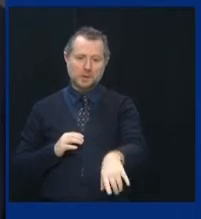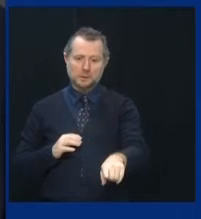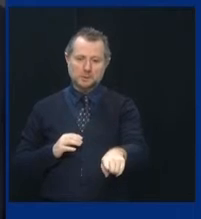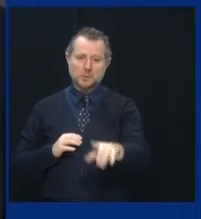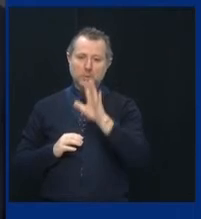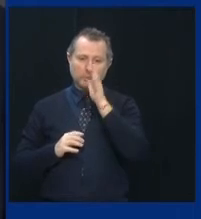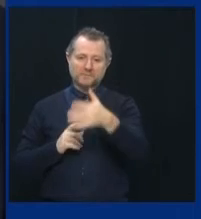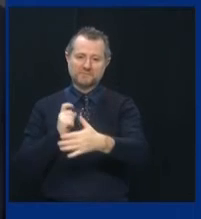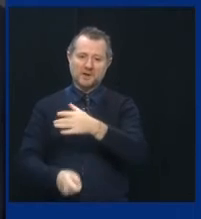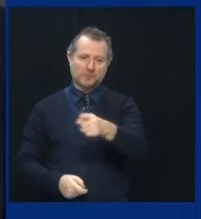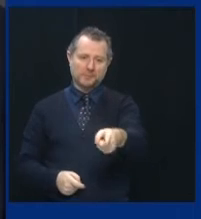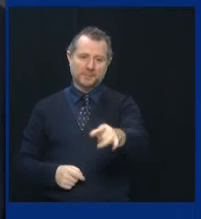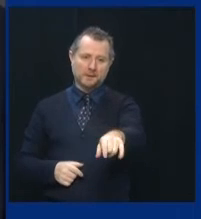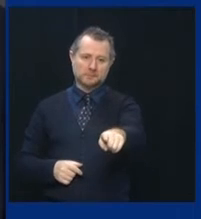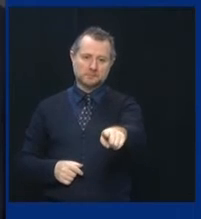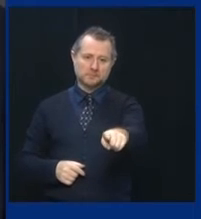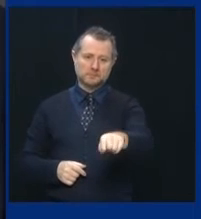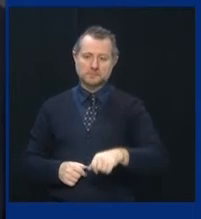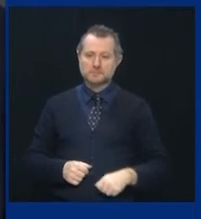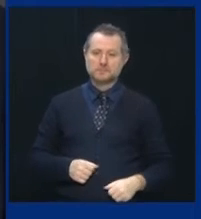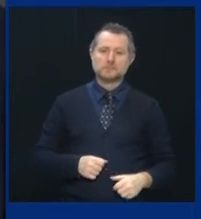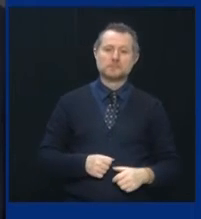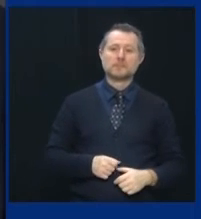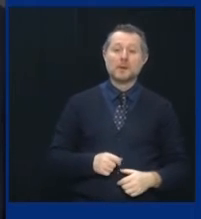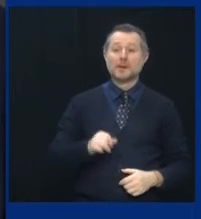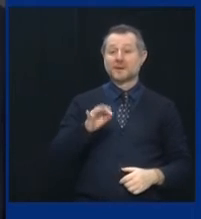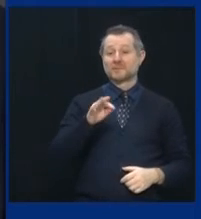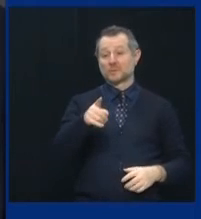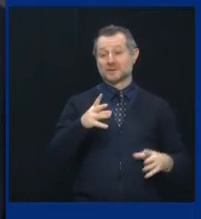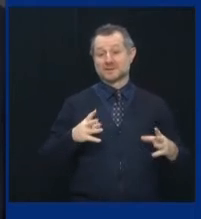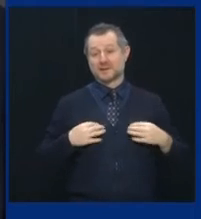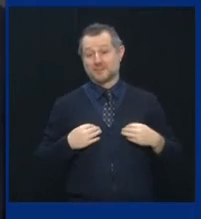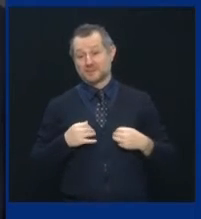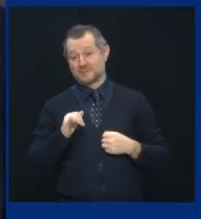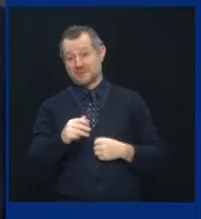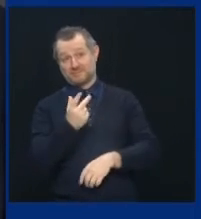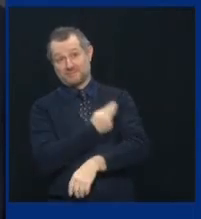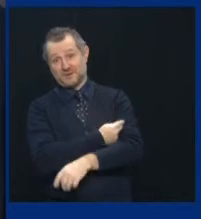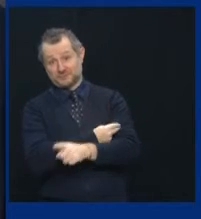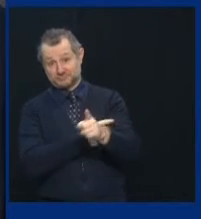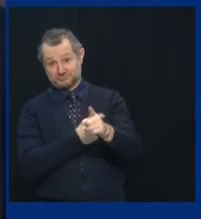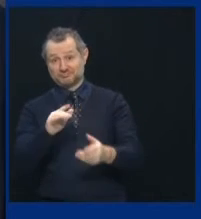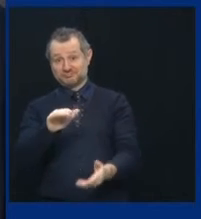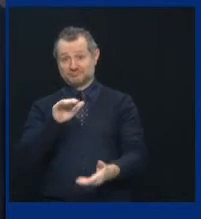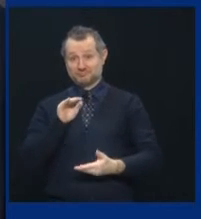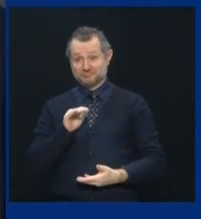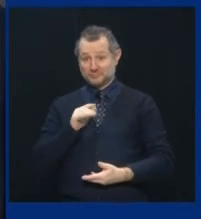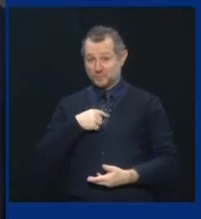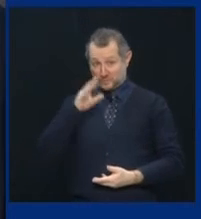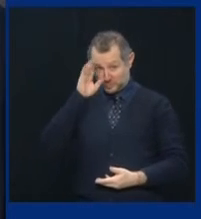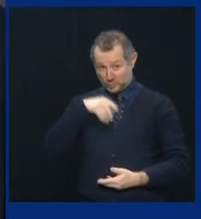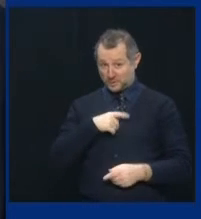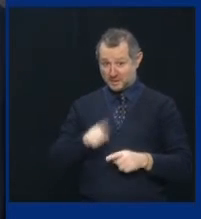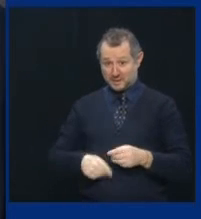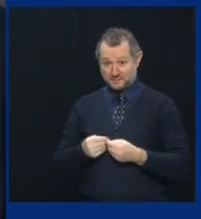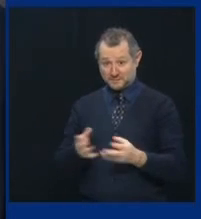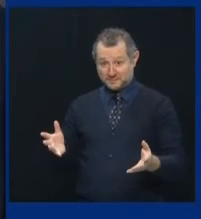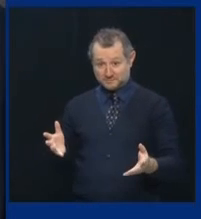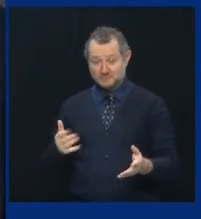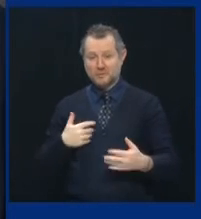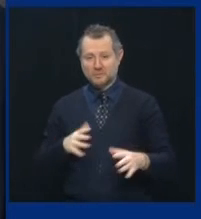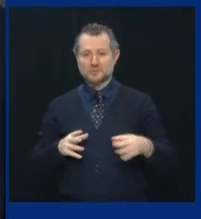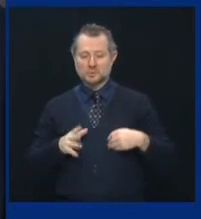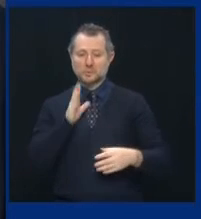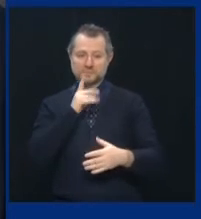be fined for accepting an allocation that you can't administer or won't